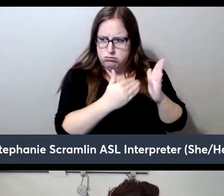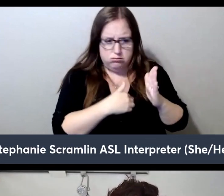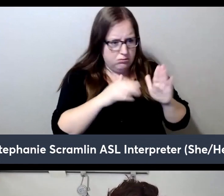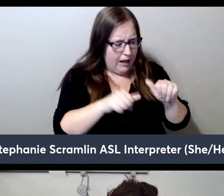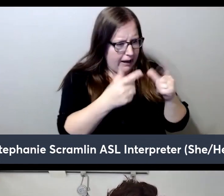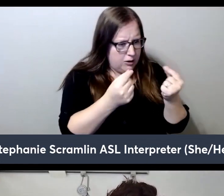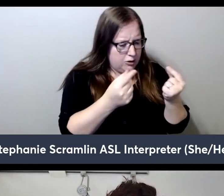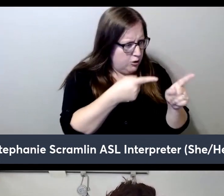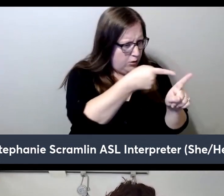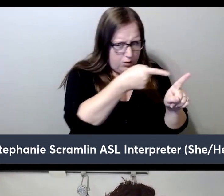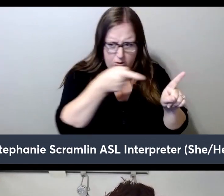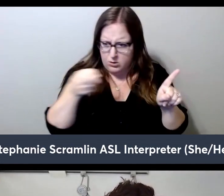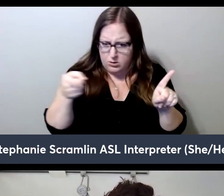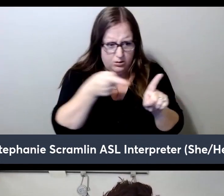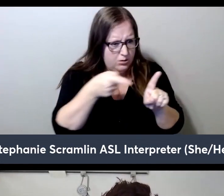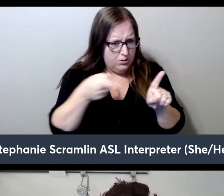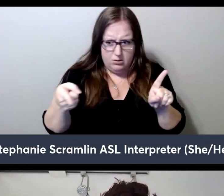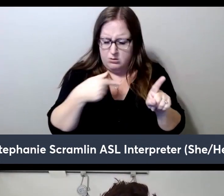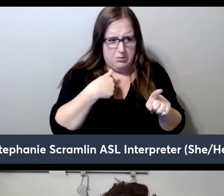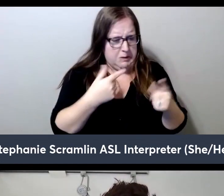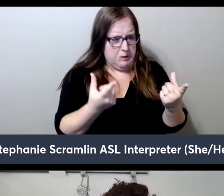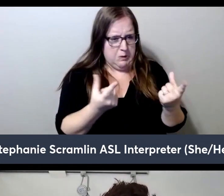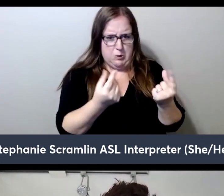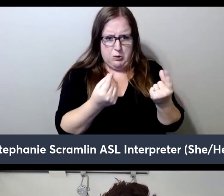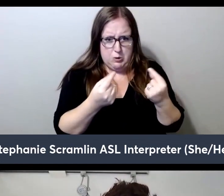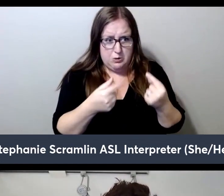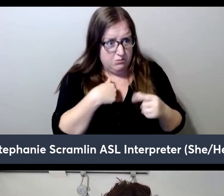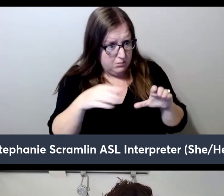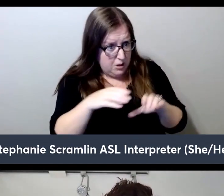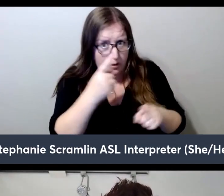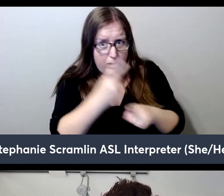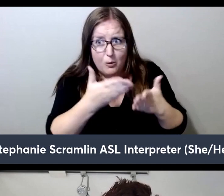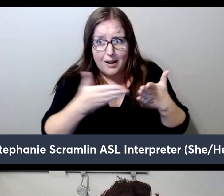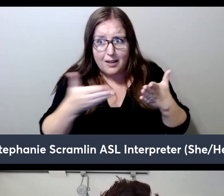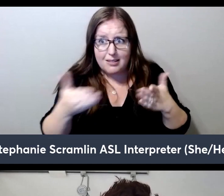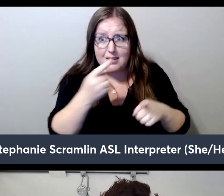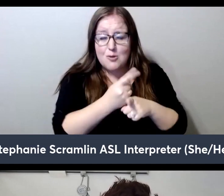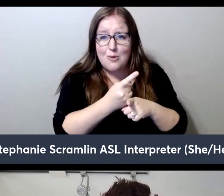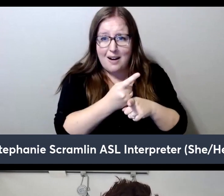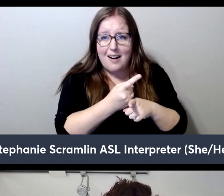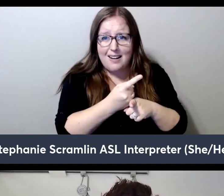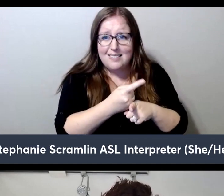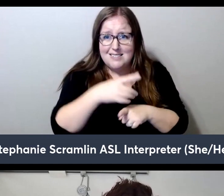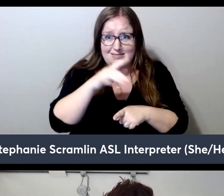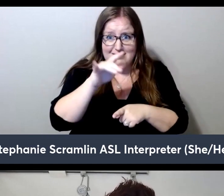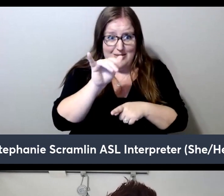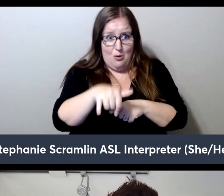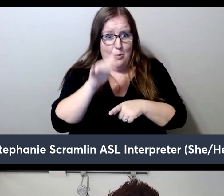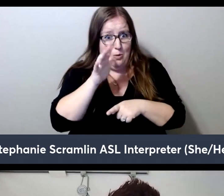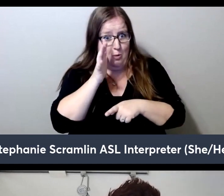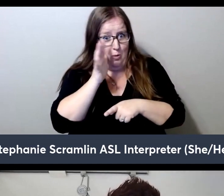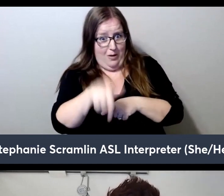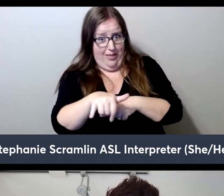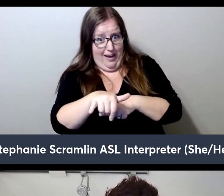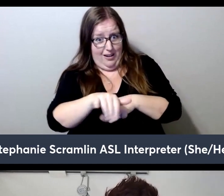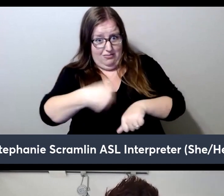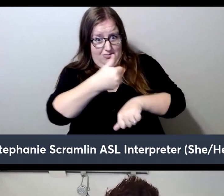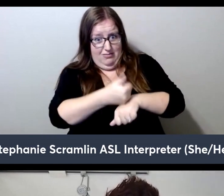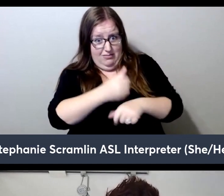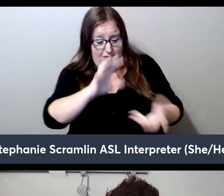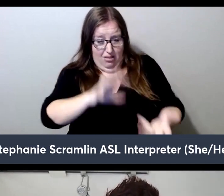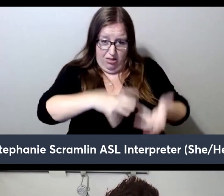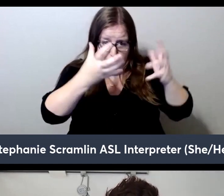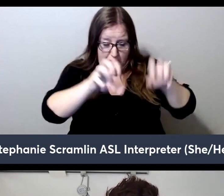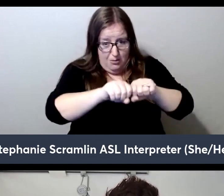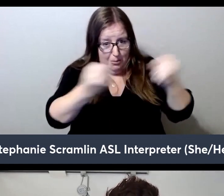different settings. I sometimes wondered, am I doing the right thing here? Is the setting going to completely break everything or make me